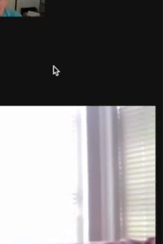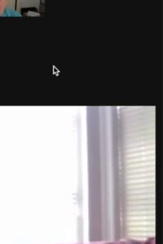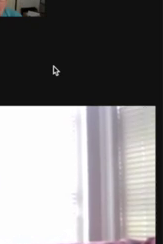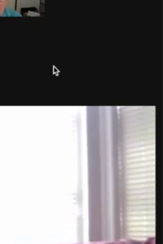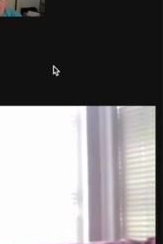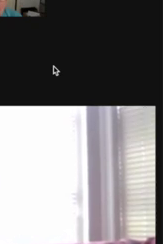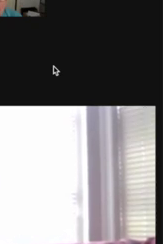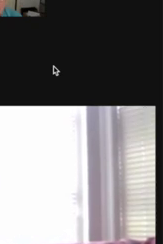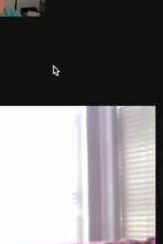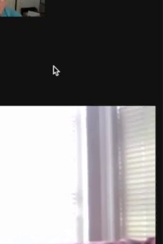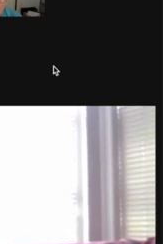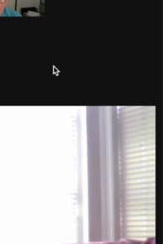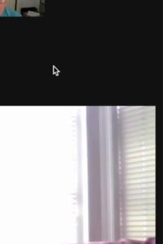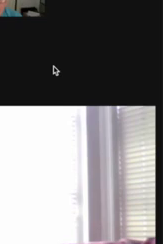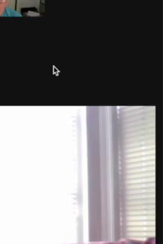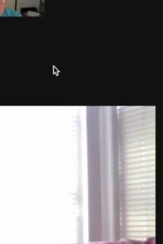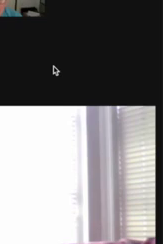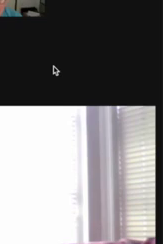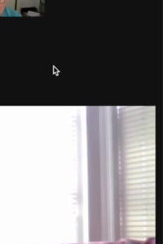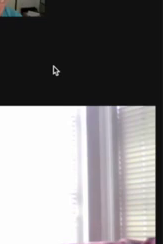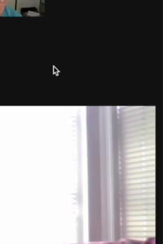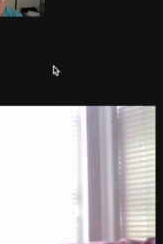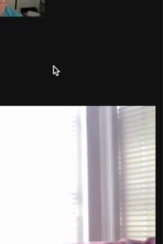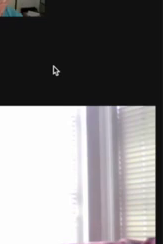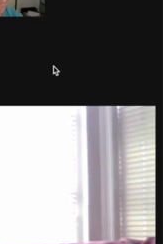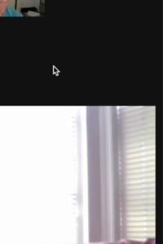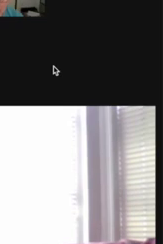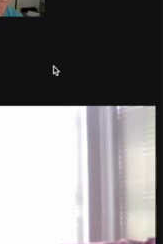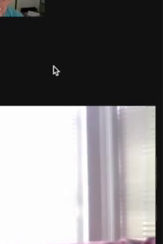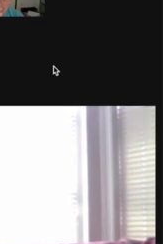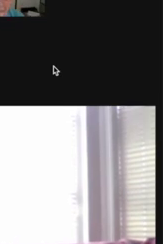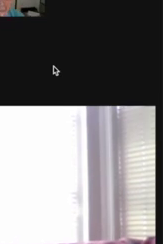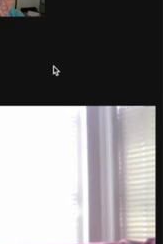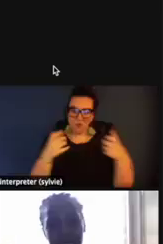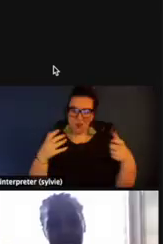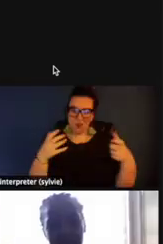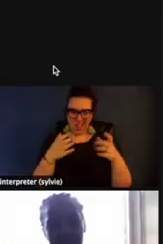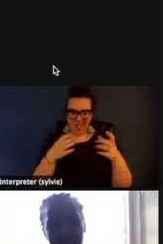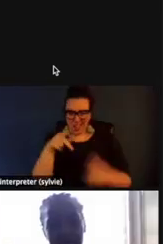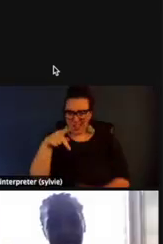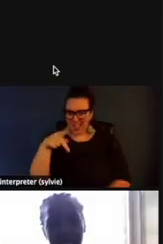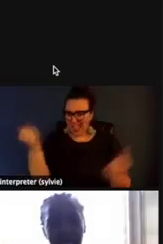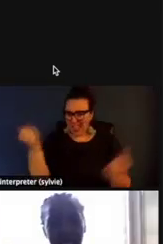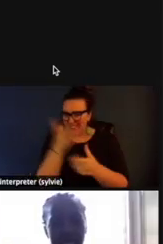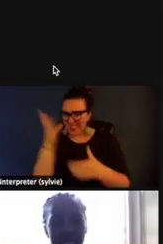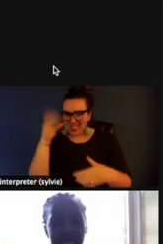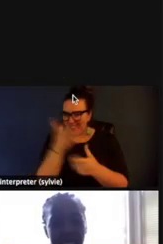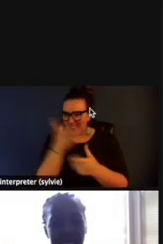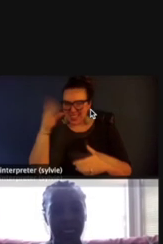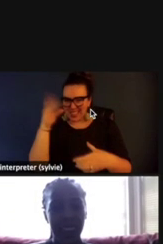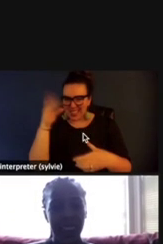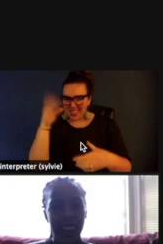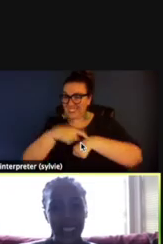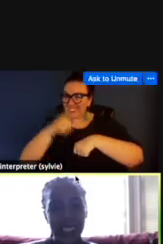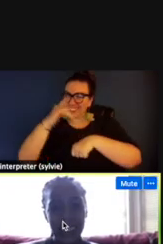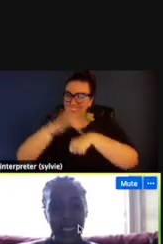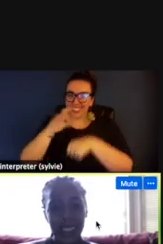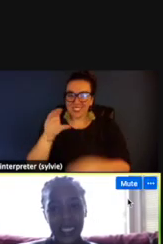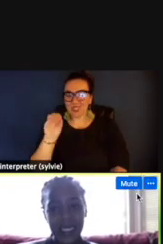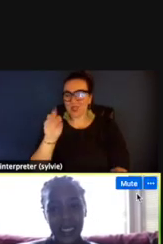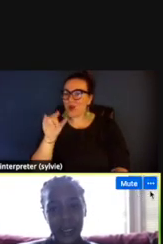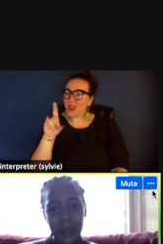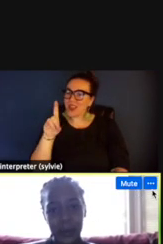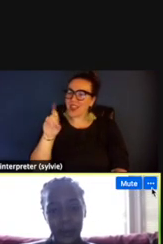Florida, Atlanta, Florida, but I'm trying to wait for the package and stuff. This is my first time going to Atlanta, Florida, Disney World. Wow. I'm supposed to go